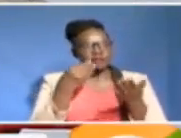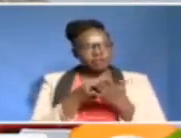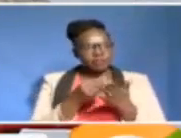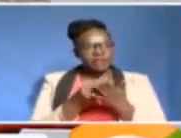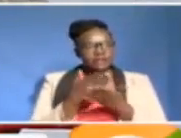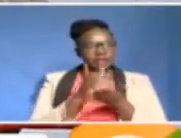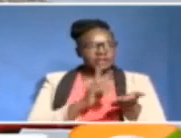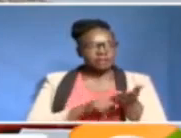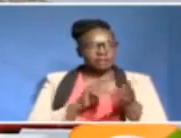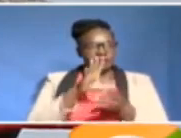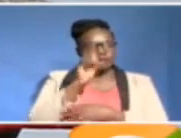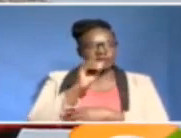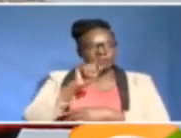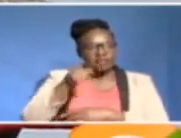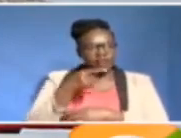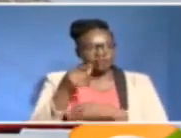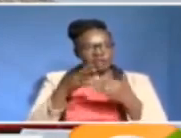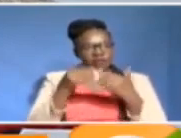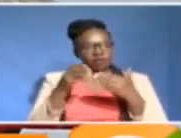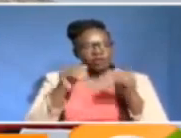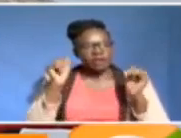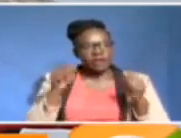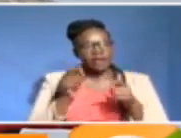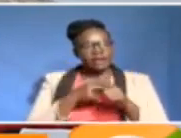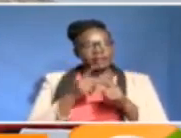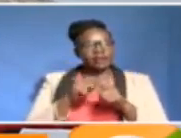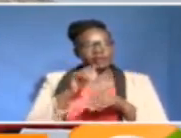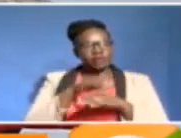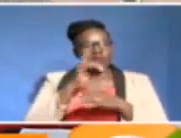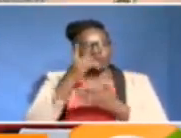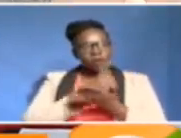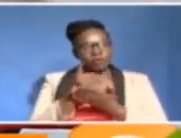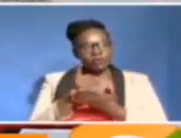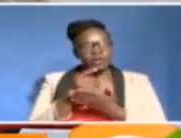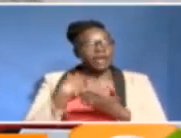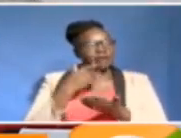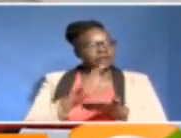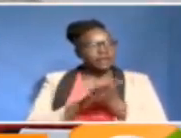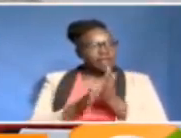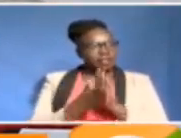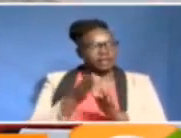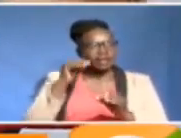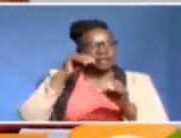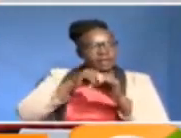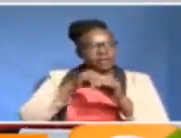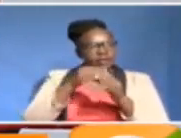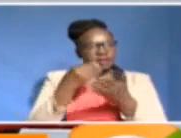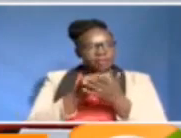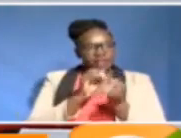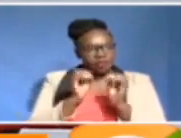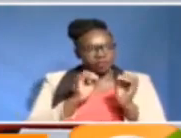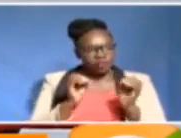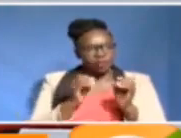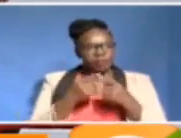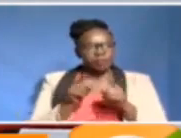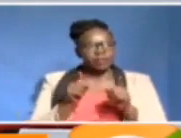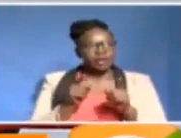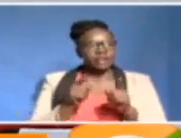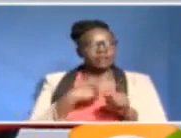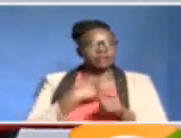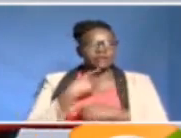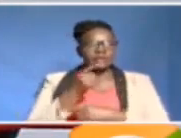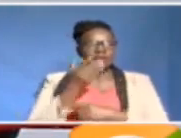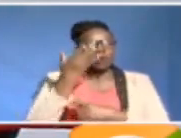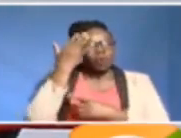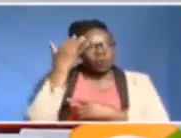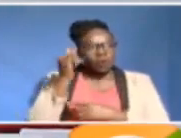even $50,000, then you call them in a week, they have nothing. They didn't invest the money. But it depends. What I would say is that, why are you